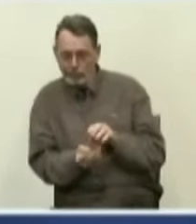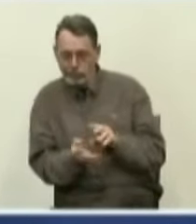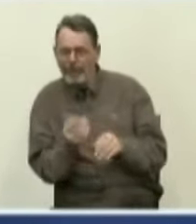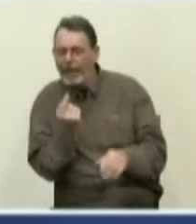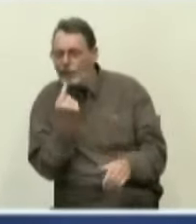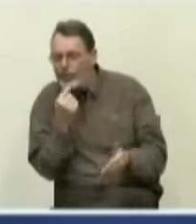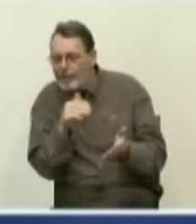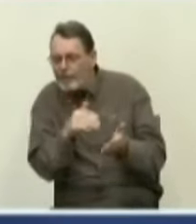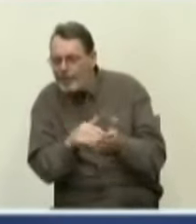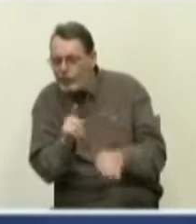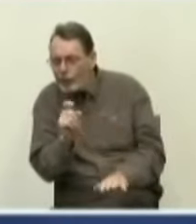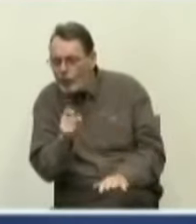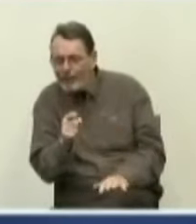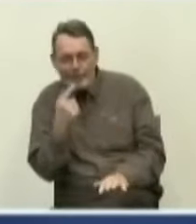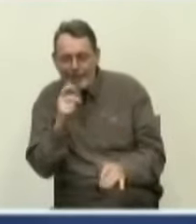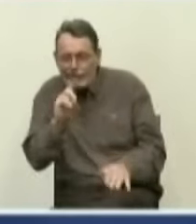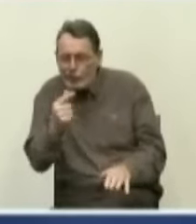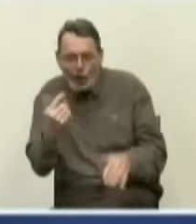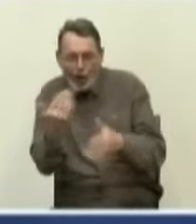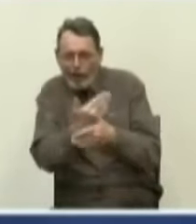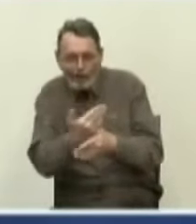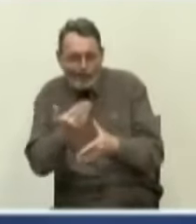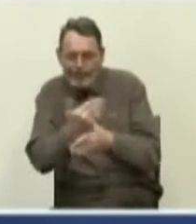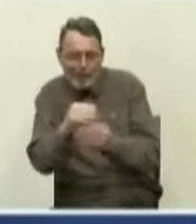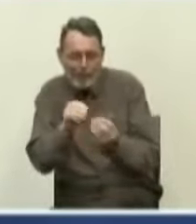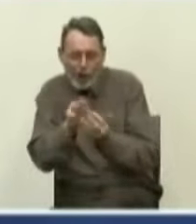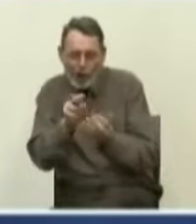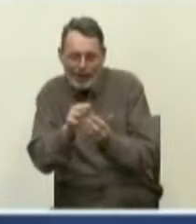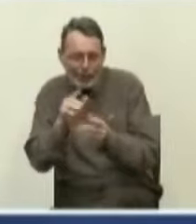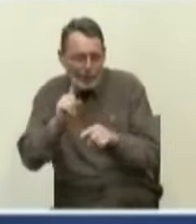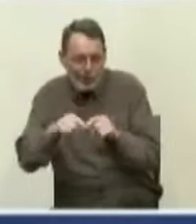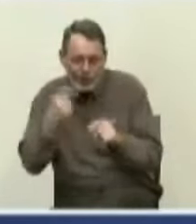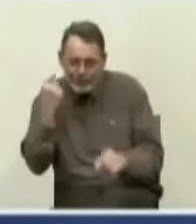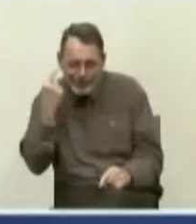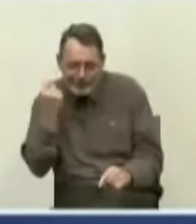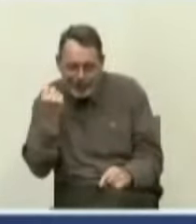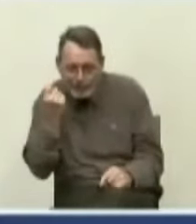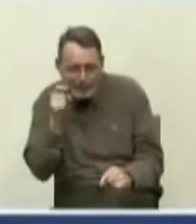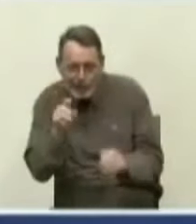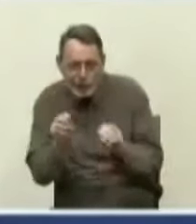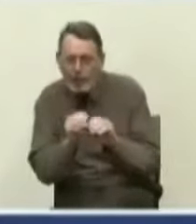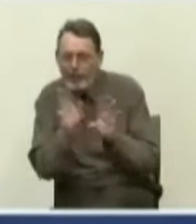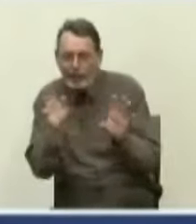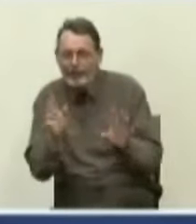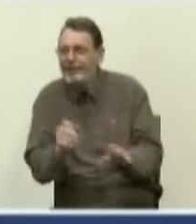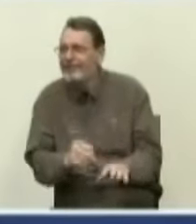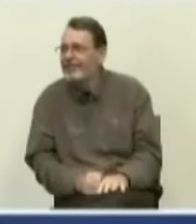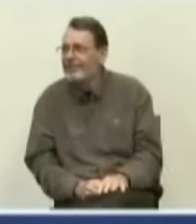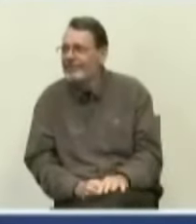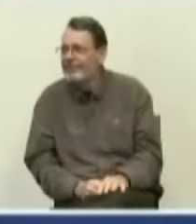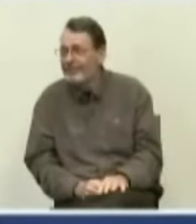Your question, your dog is barking in the background. So can you, I'm sorry, can you repeat your question?